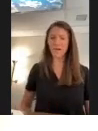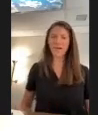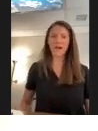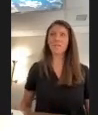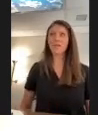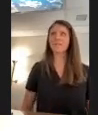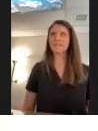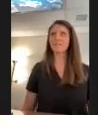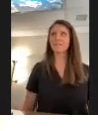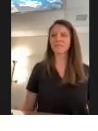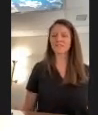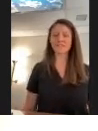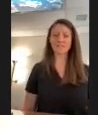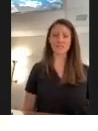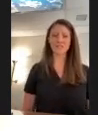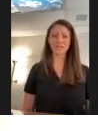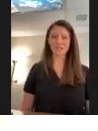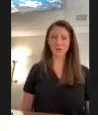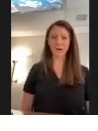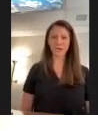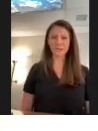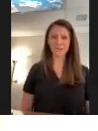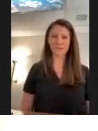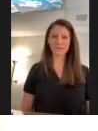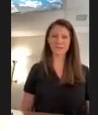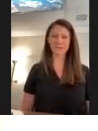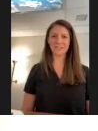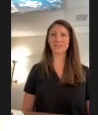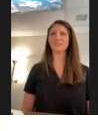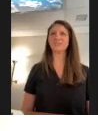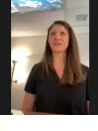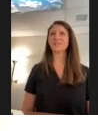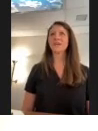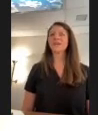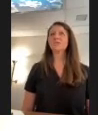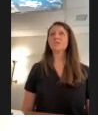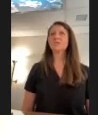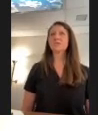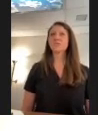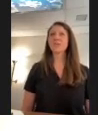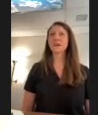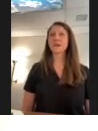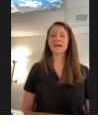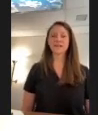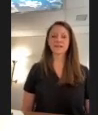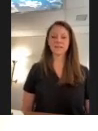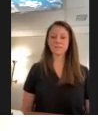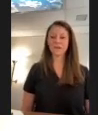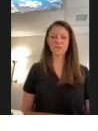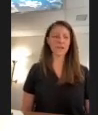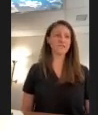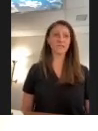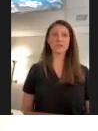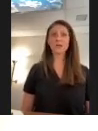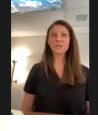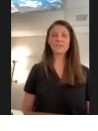how I made the table tennis into like a smart executive function exercise. So I